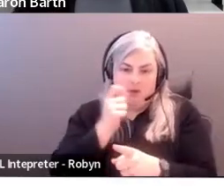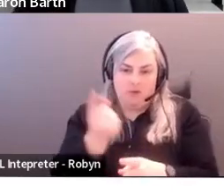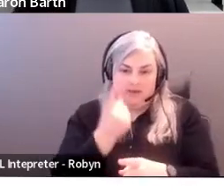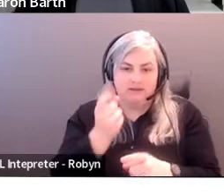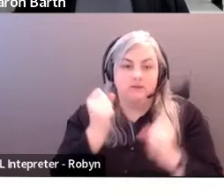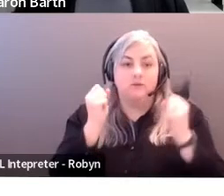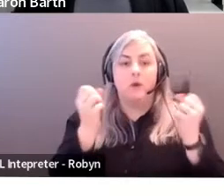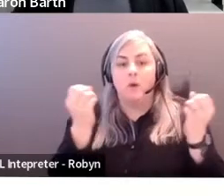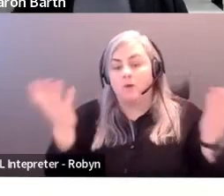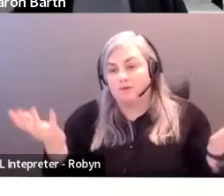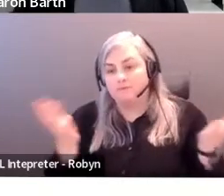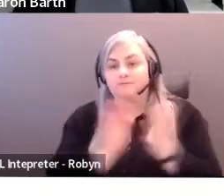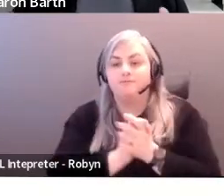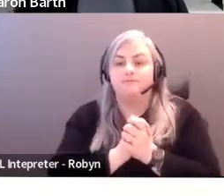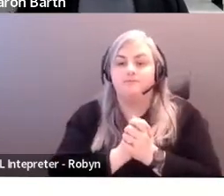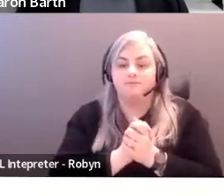So,